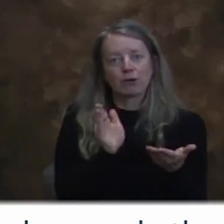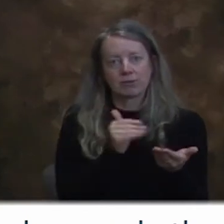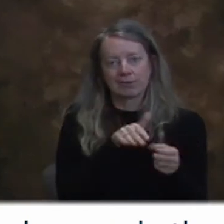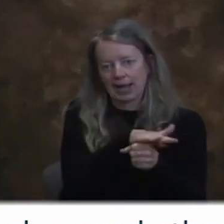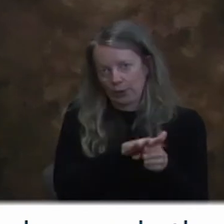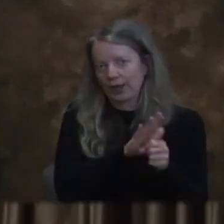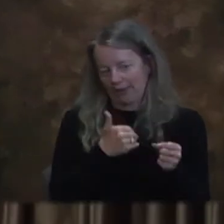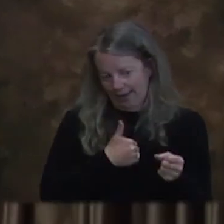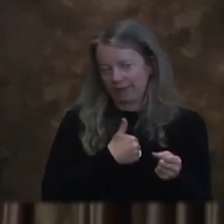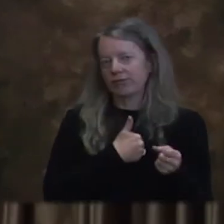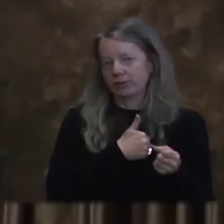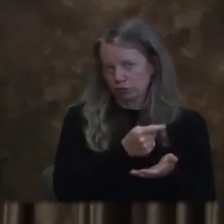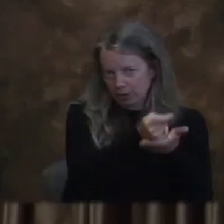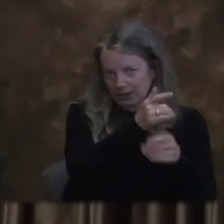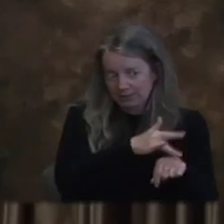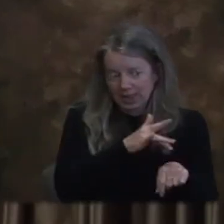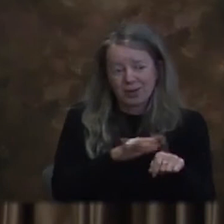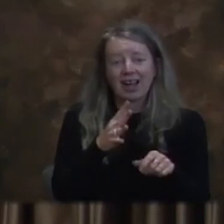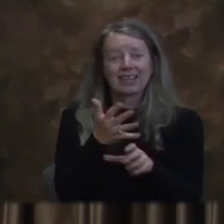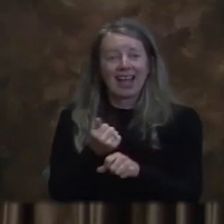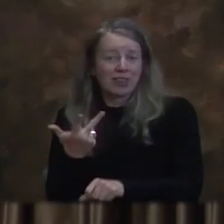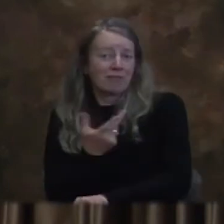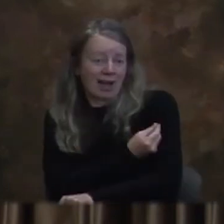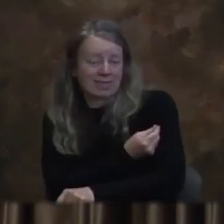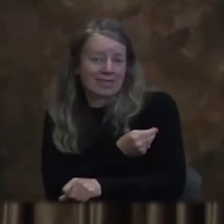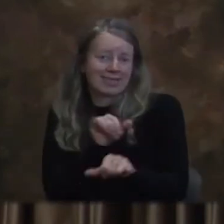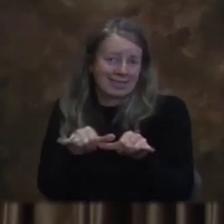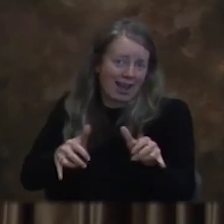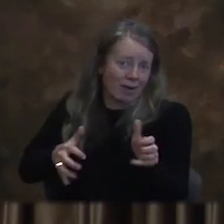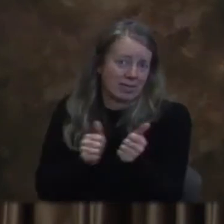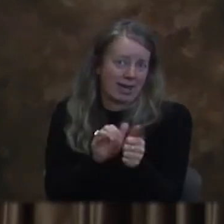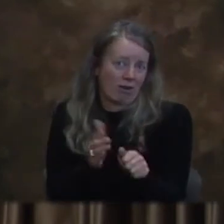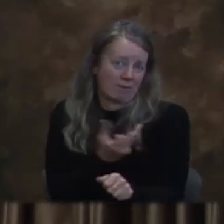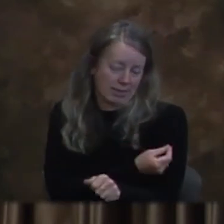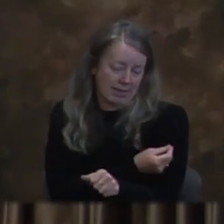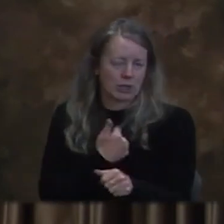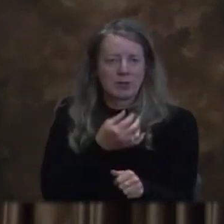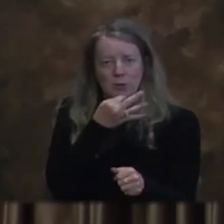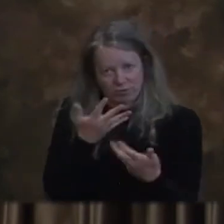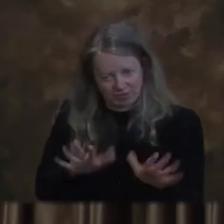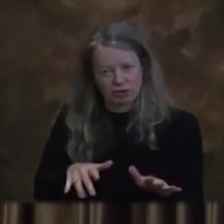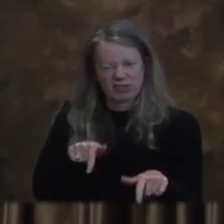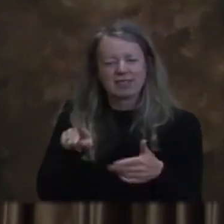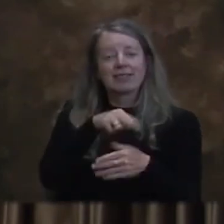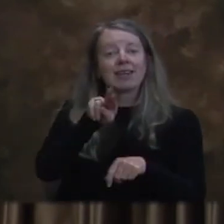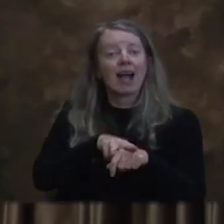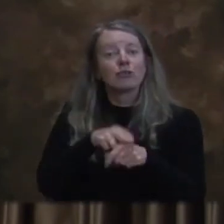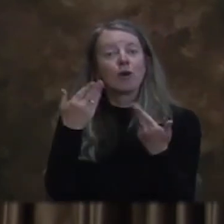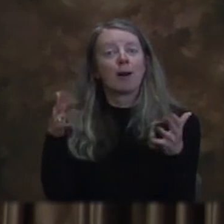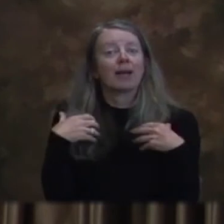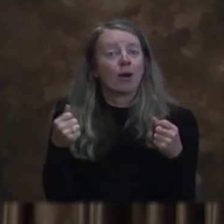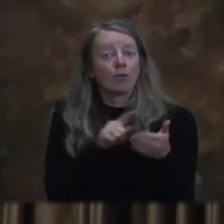vaccines. So one last reminder as I close out, that this is National Public Health Week, and our HHS